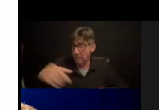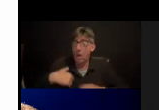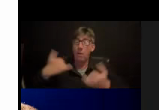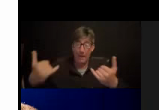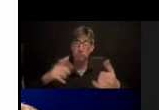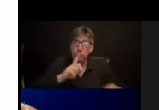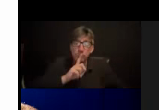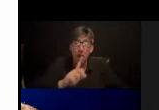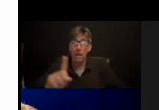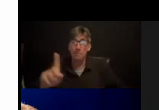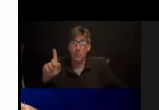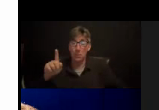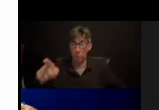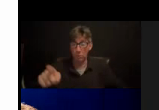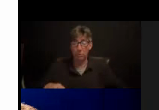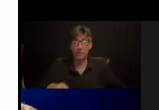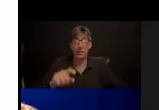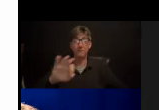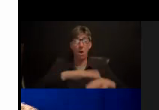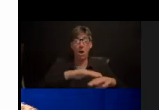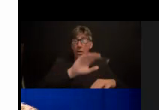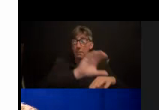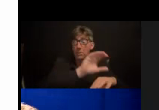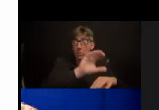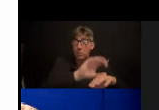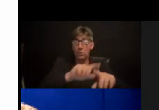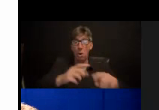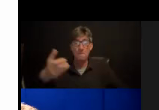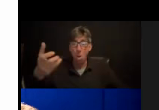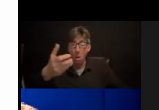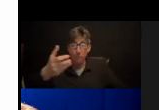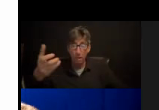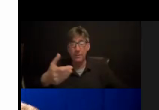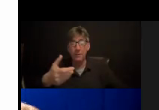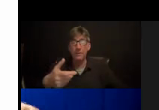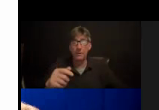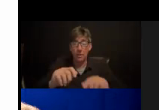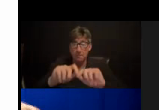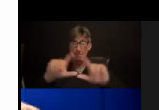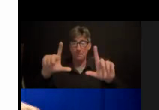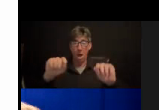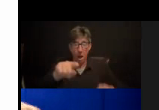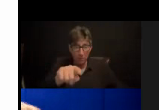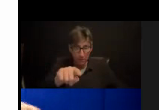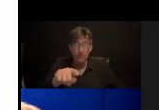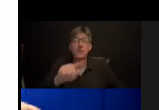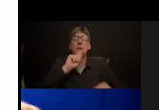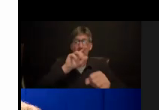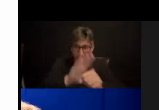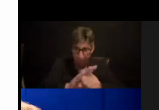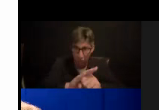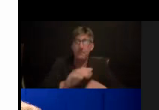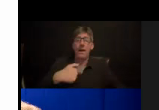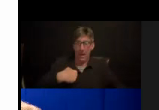on a computer or mobile device, a box will pop up at the center of your screen. You will need to confirm that you'll like to be unmuted before you